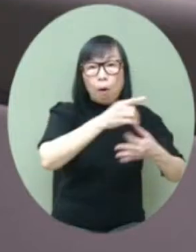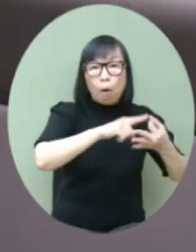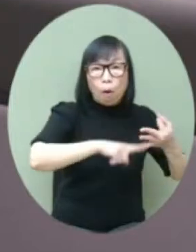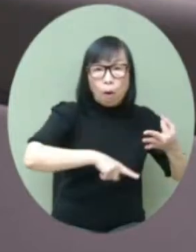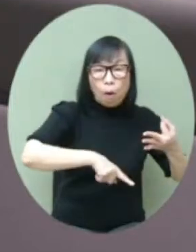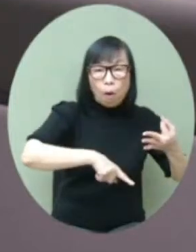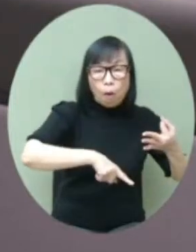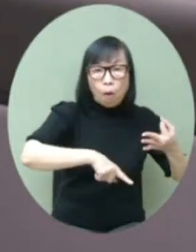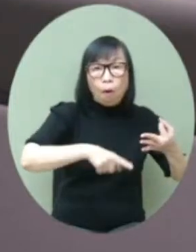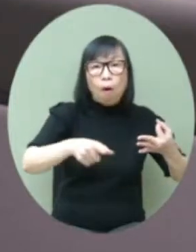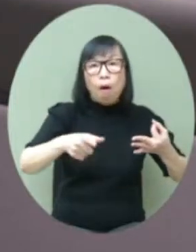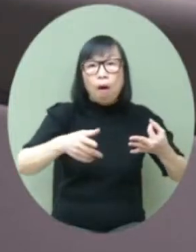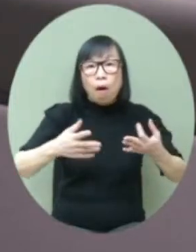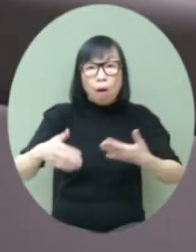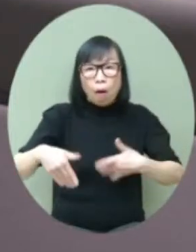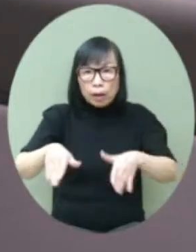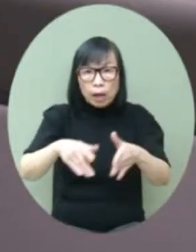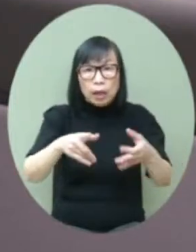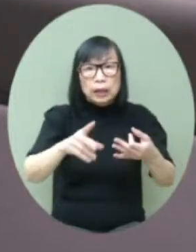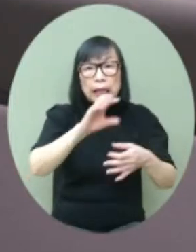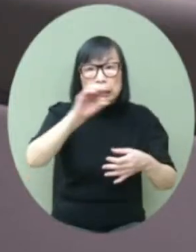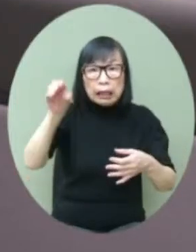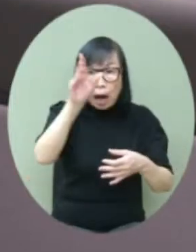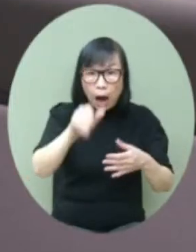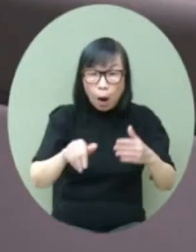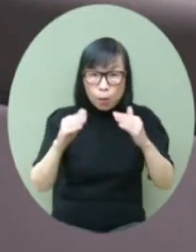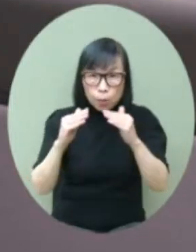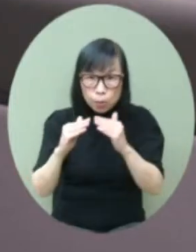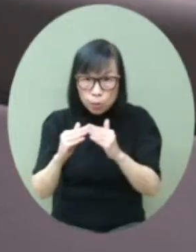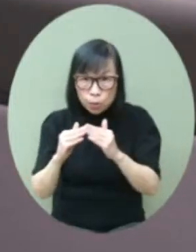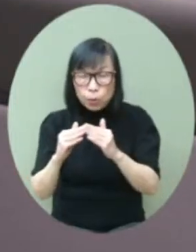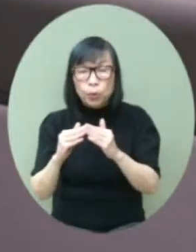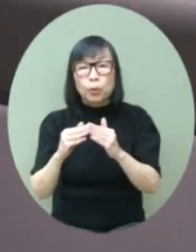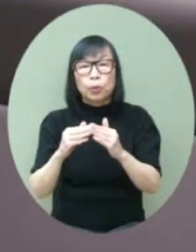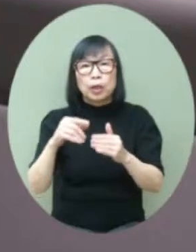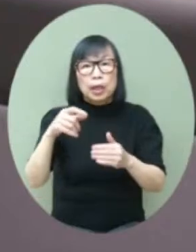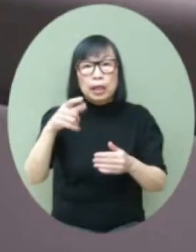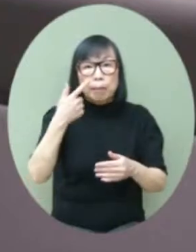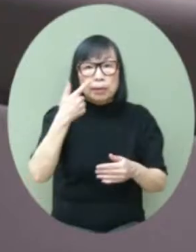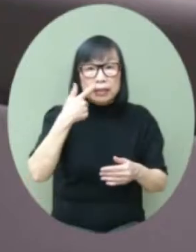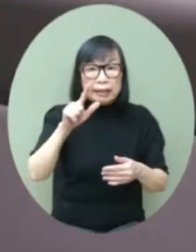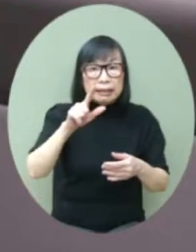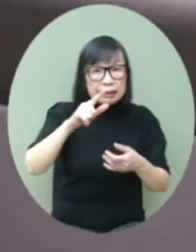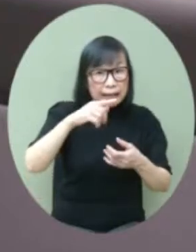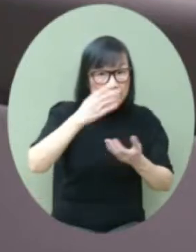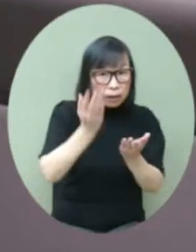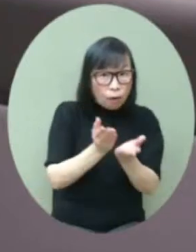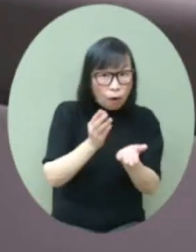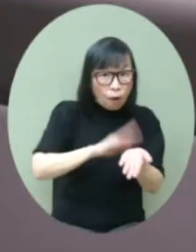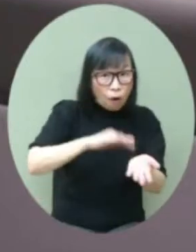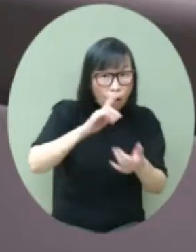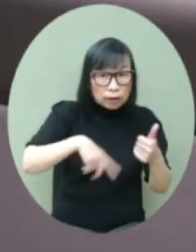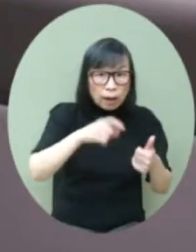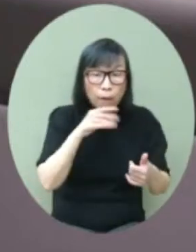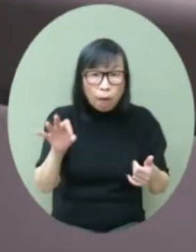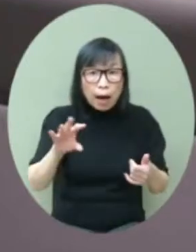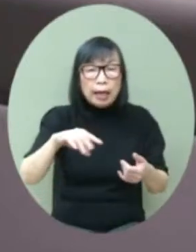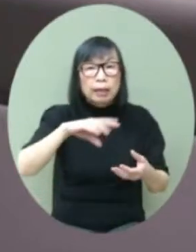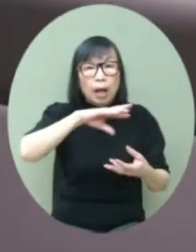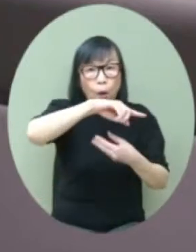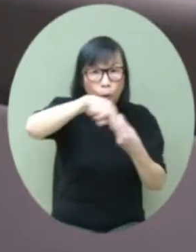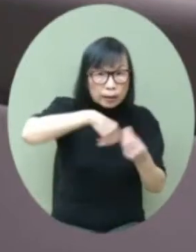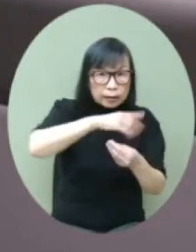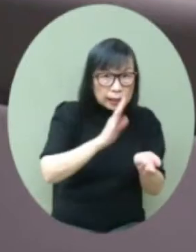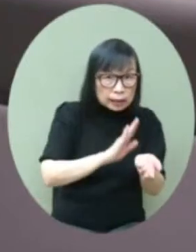Hin restaurant and the East Ocean Lafayette restaurant and the Fellowship, had there been any new cases? Have